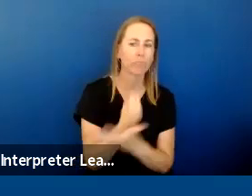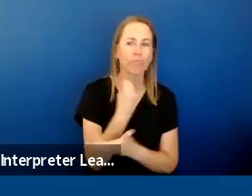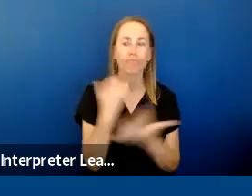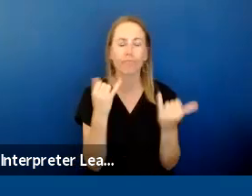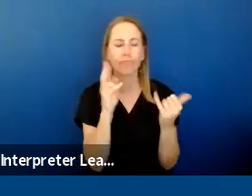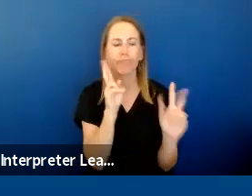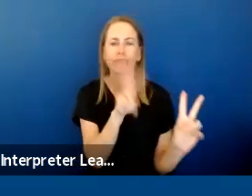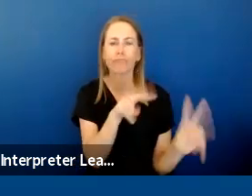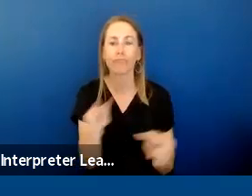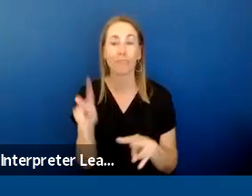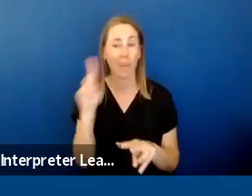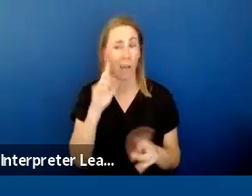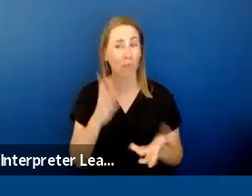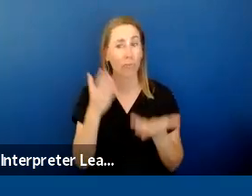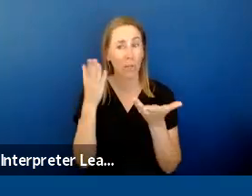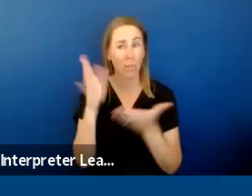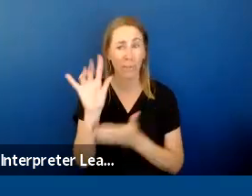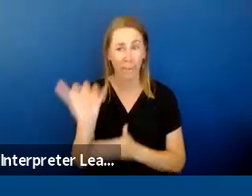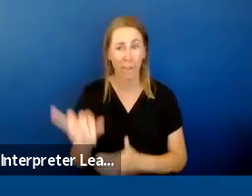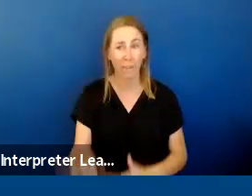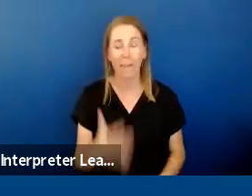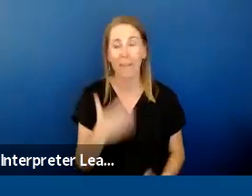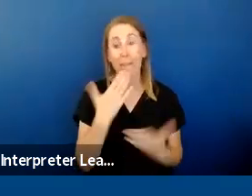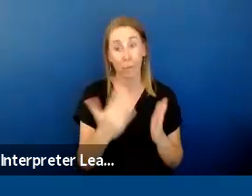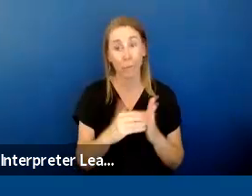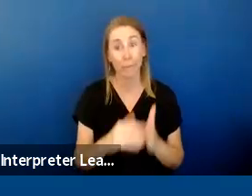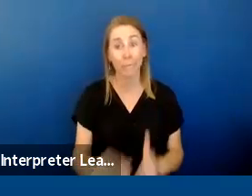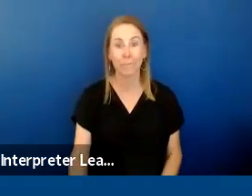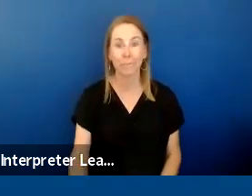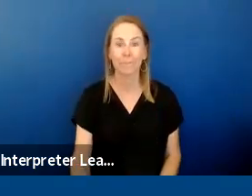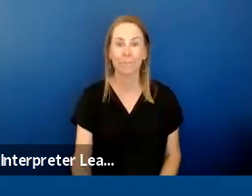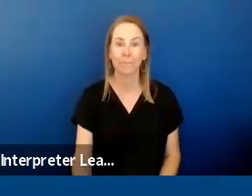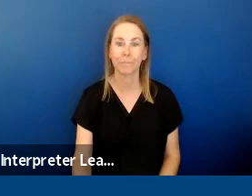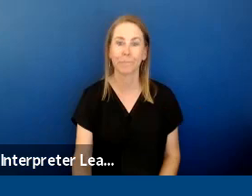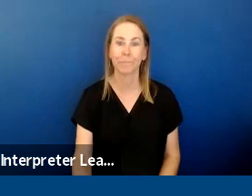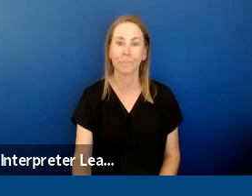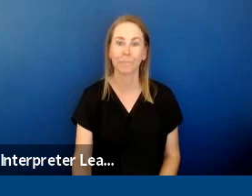that I would definitely recommend. Thank you again.